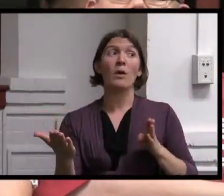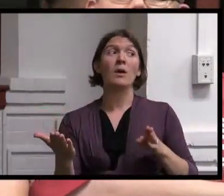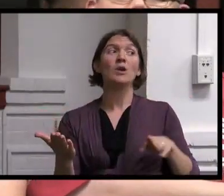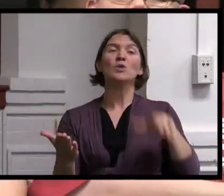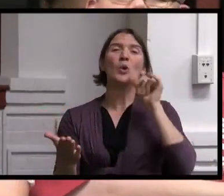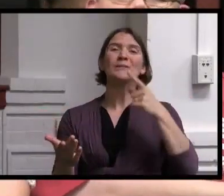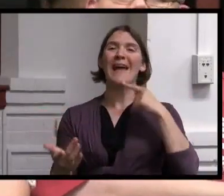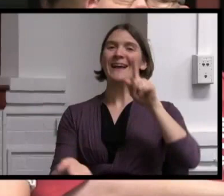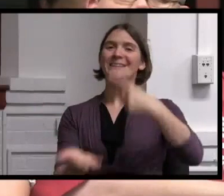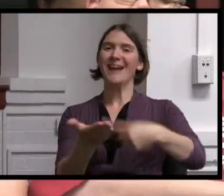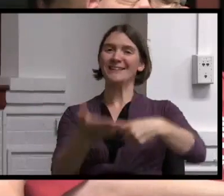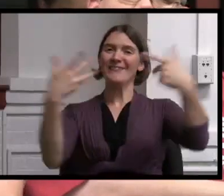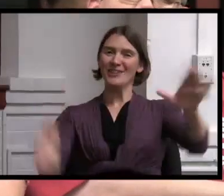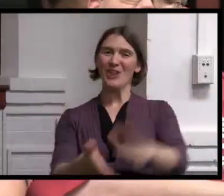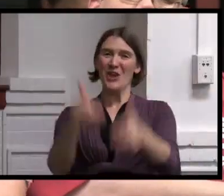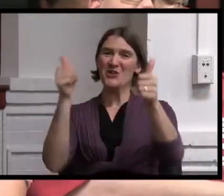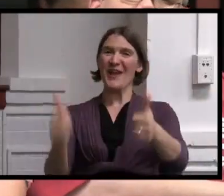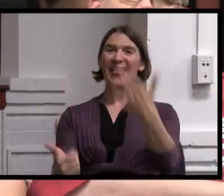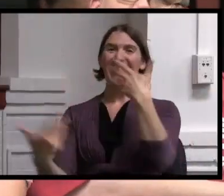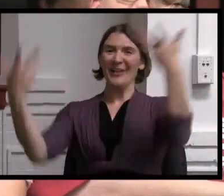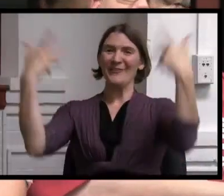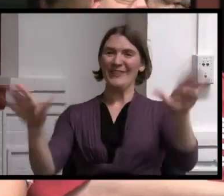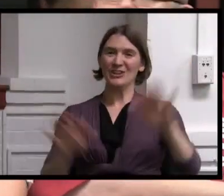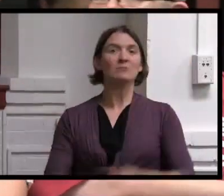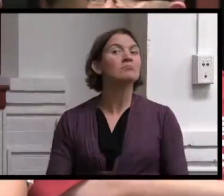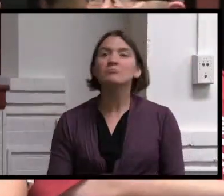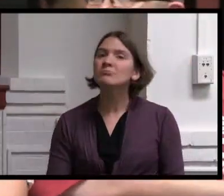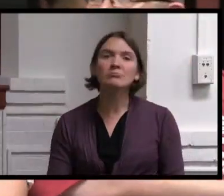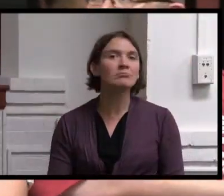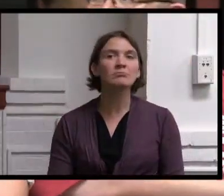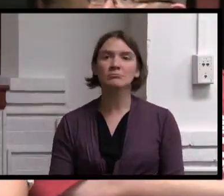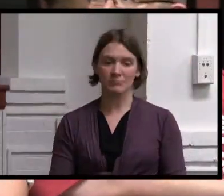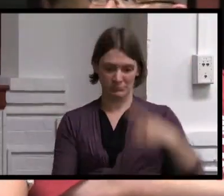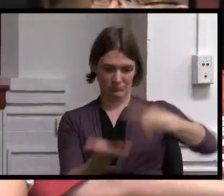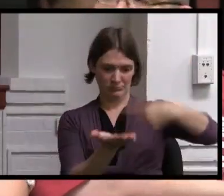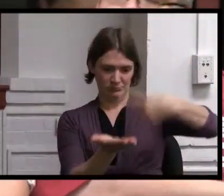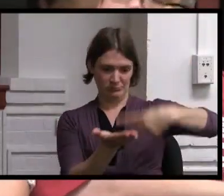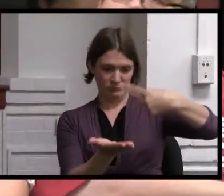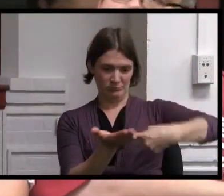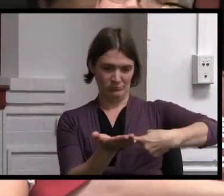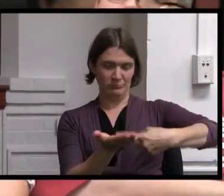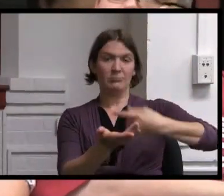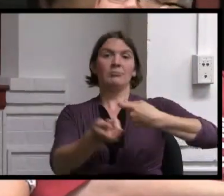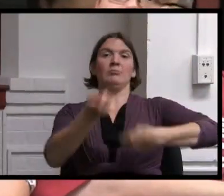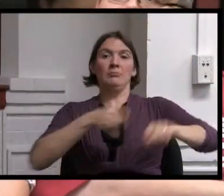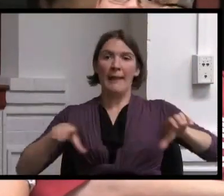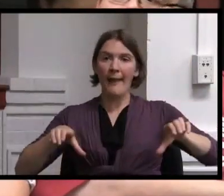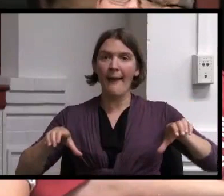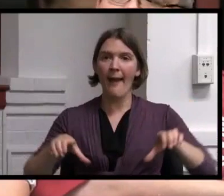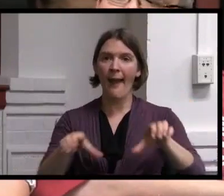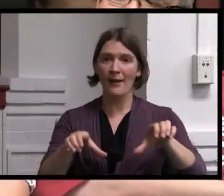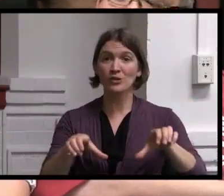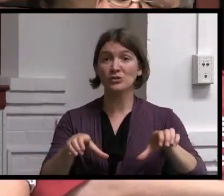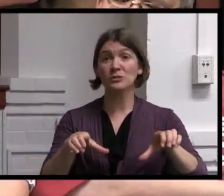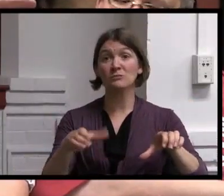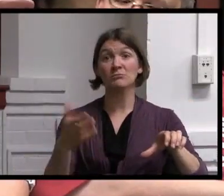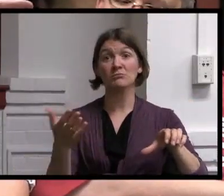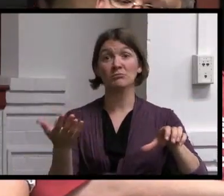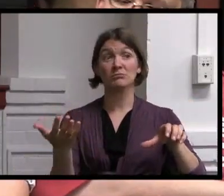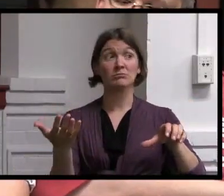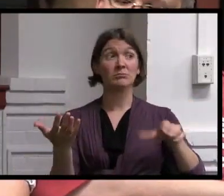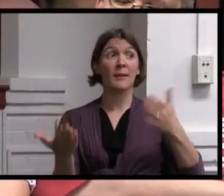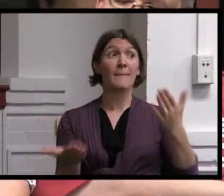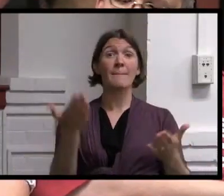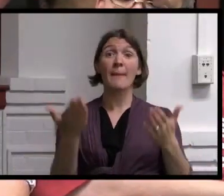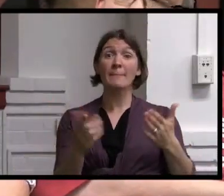about panhandling, we're done. I think if this board really wants to take on this issue, something